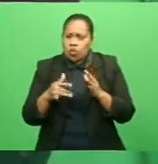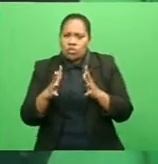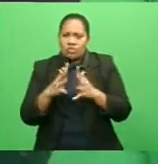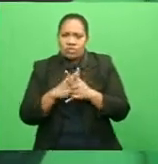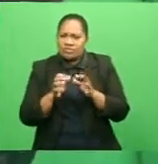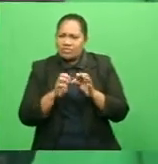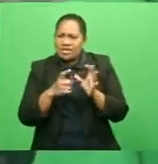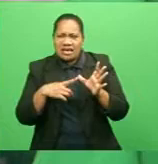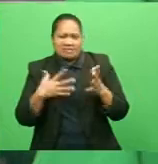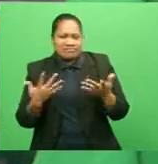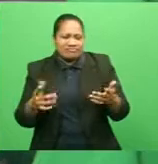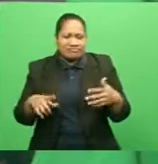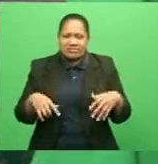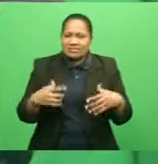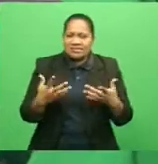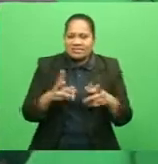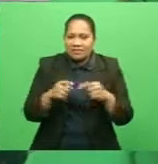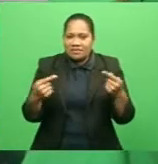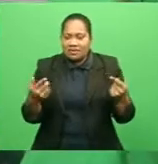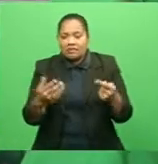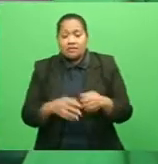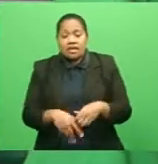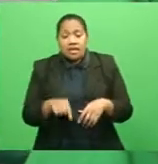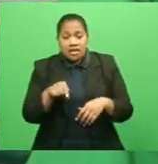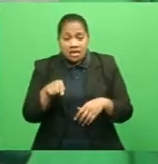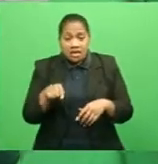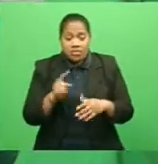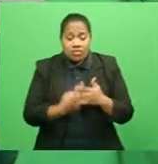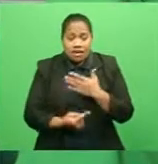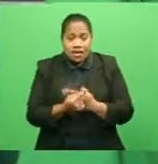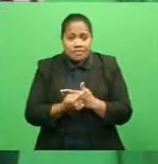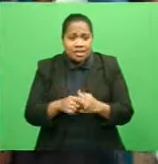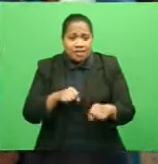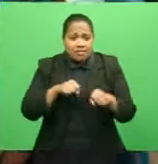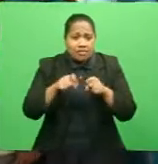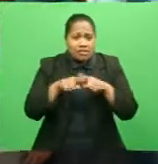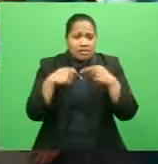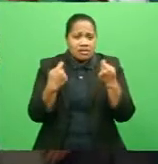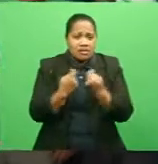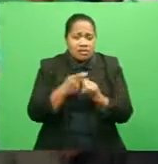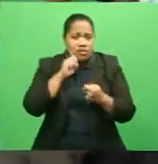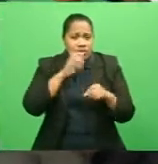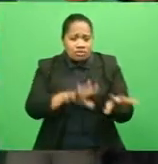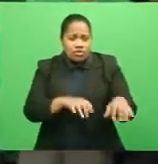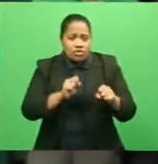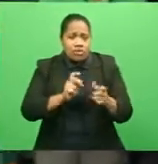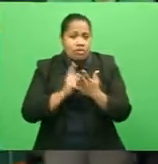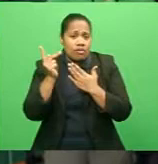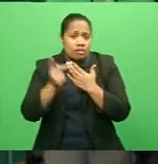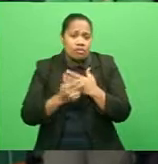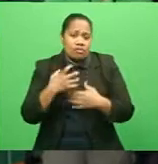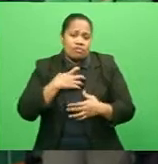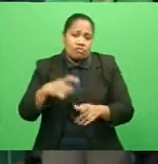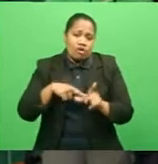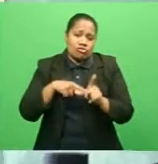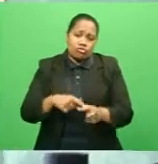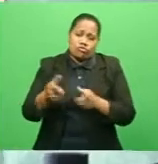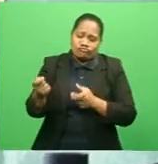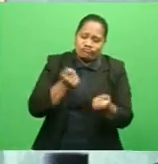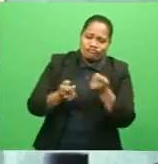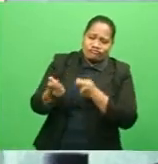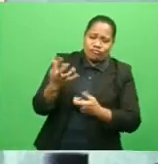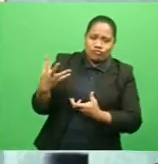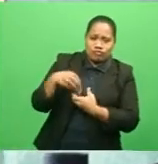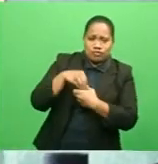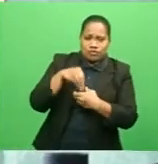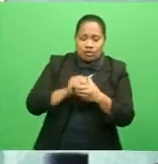something. The Uptown Boxing Gym, which helped nurture Singh's boxing career, will be hosting a program to bring more youth to the sport.